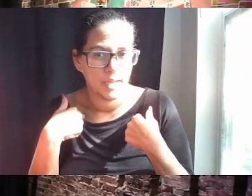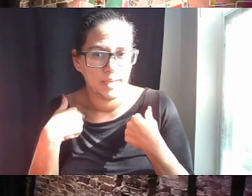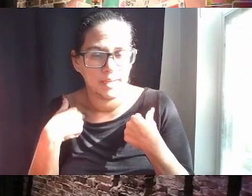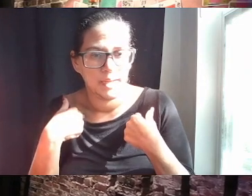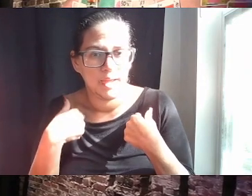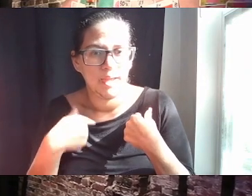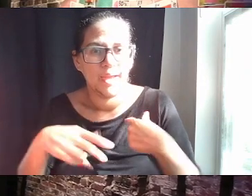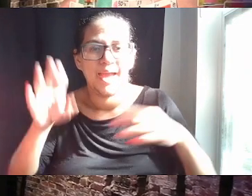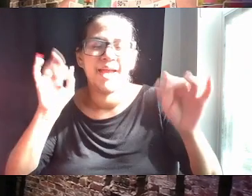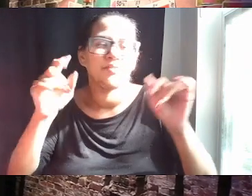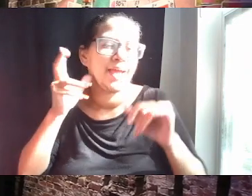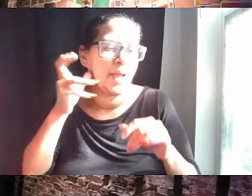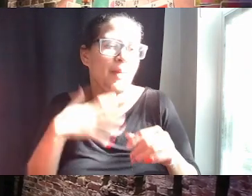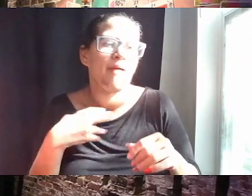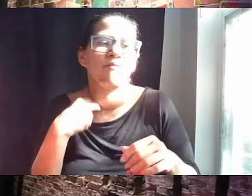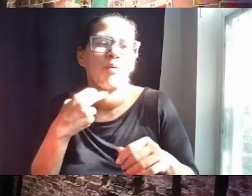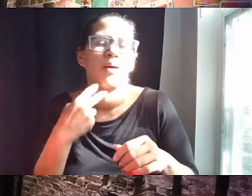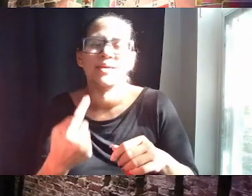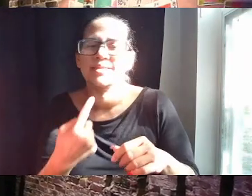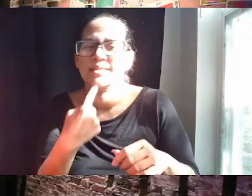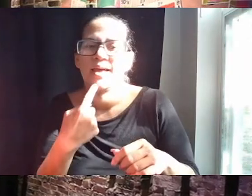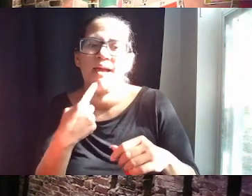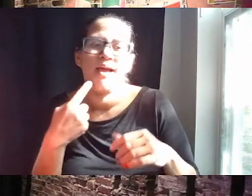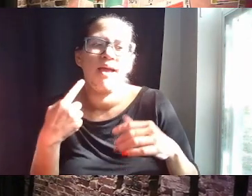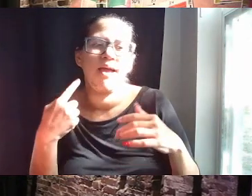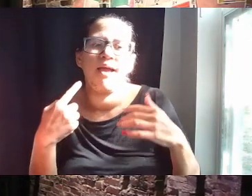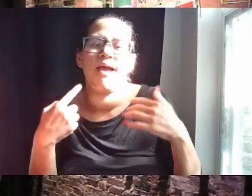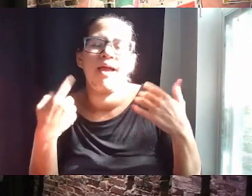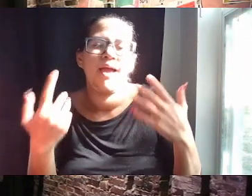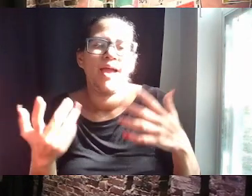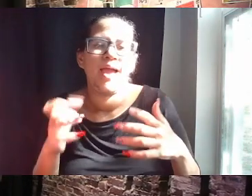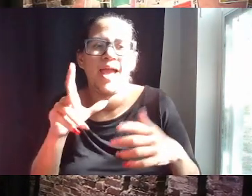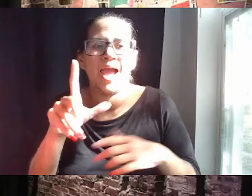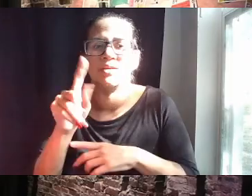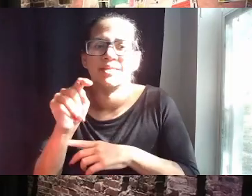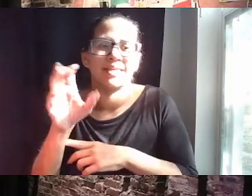voice, say LTC.